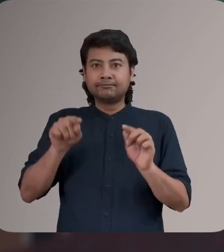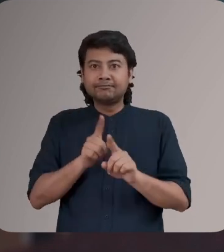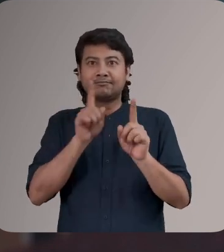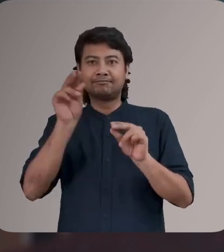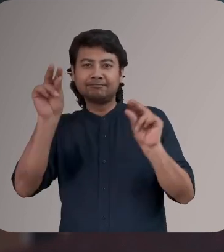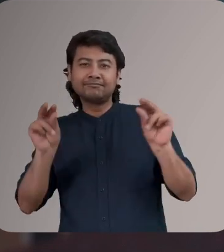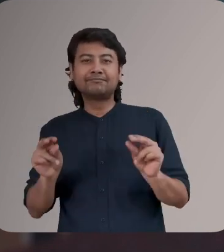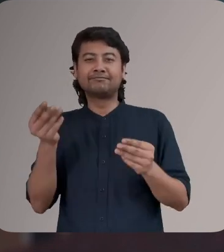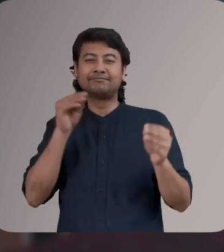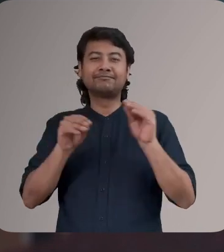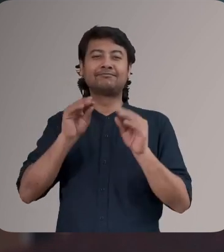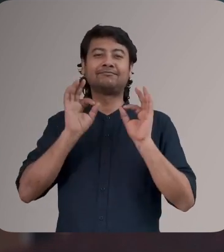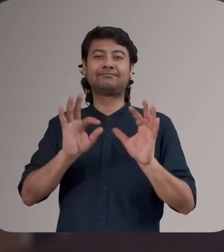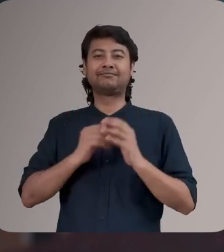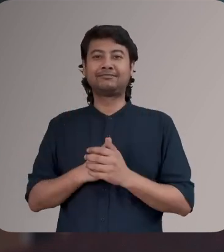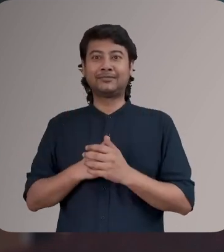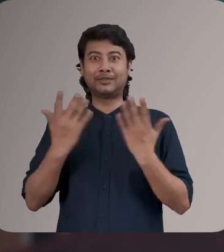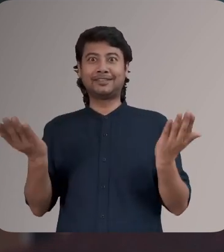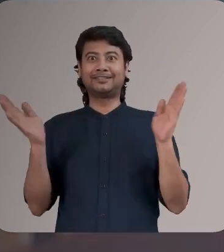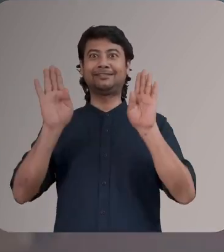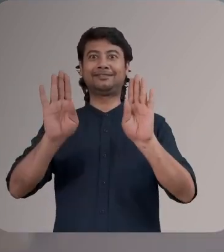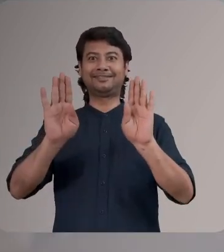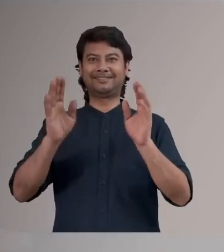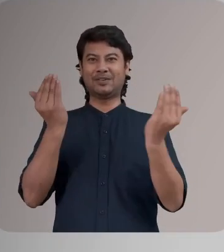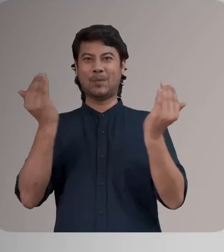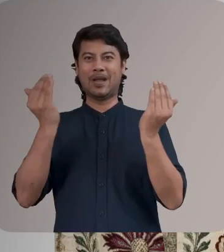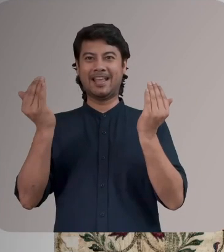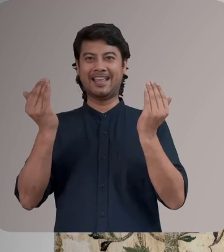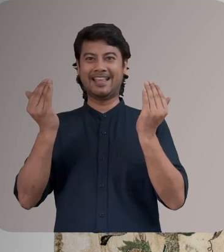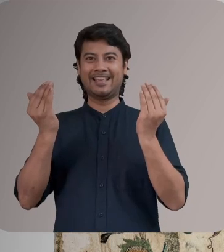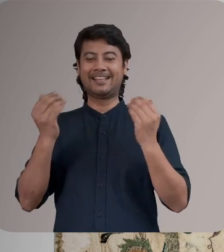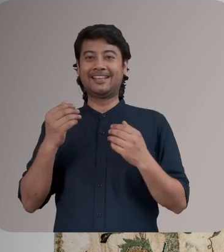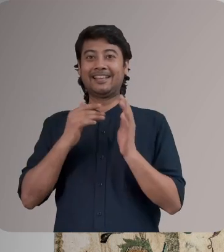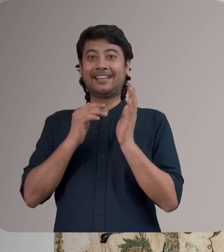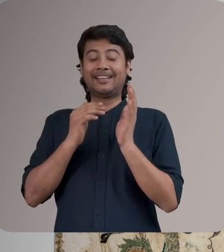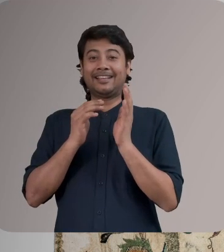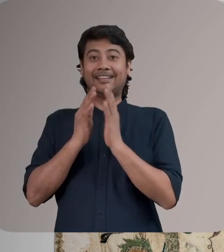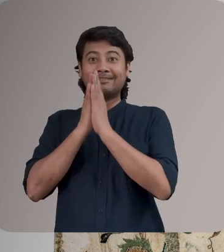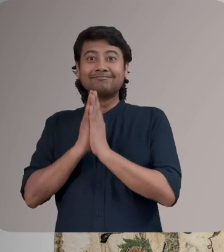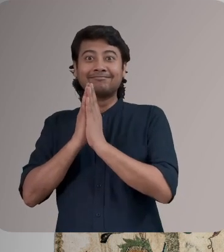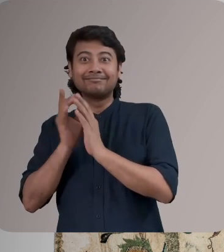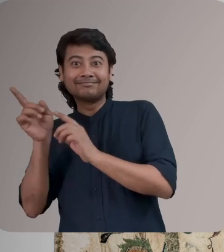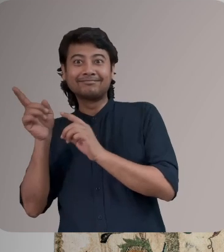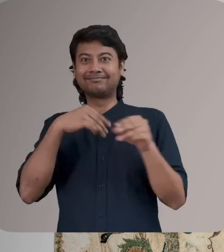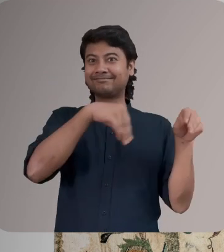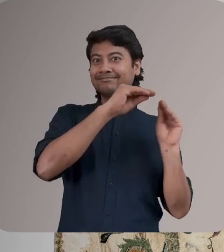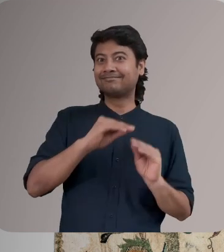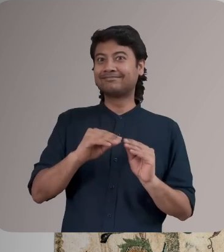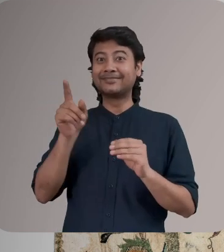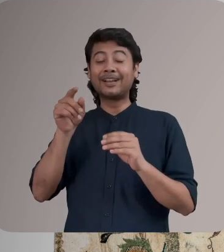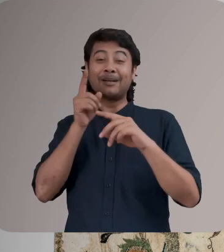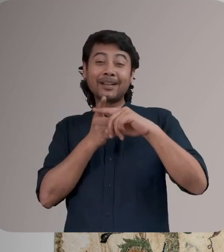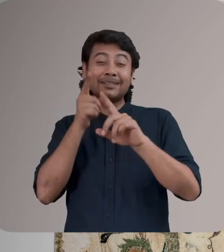to produce a diverse array of motifs and patterns. Setting up a dialogue between the Chasuble and Kalamkari Palampore